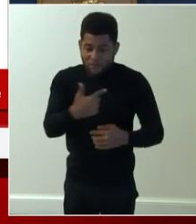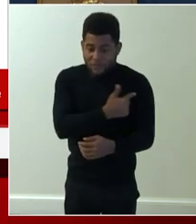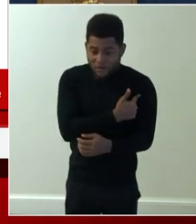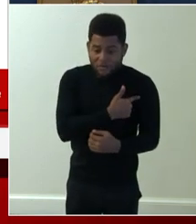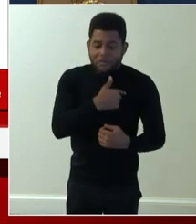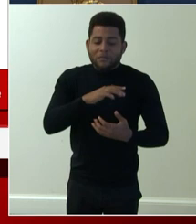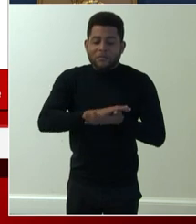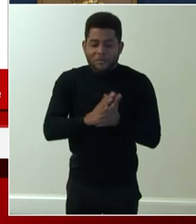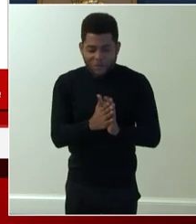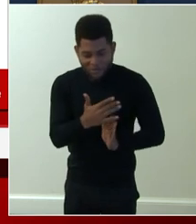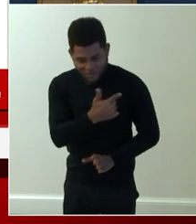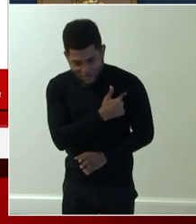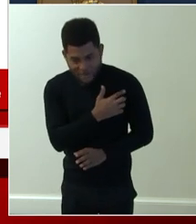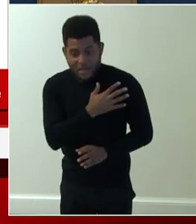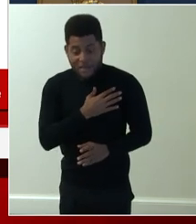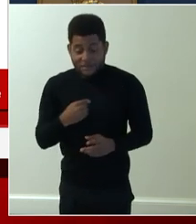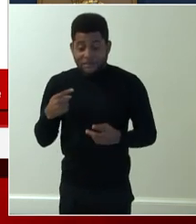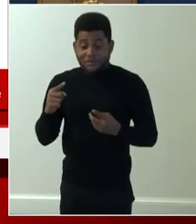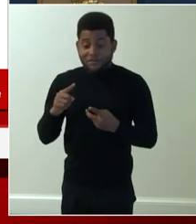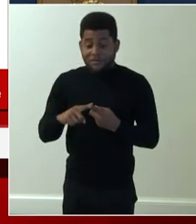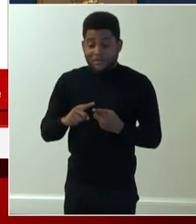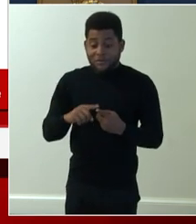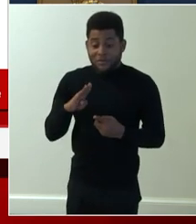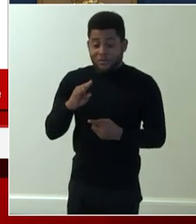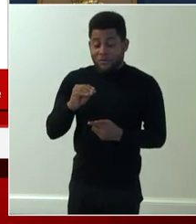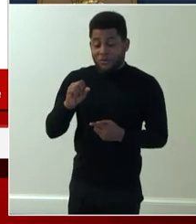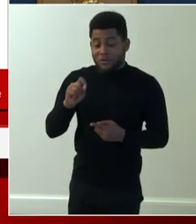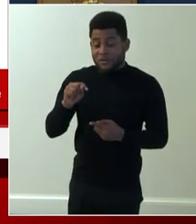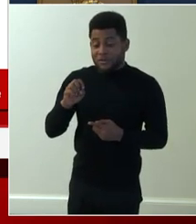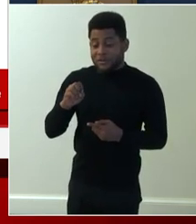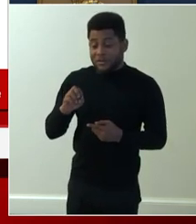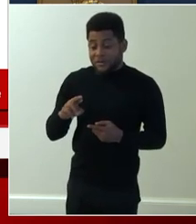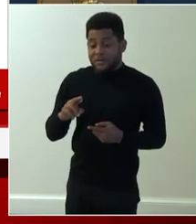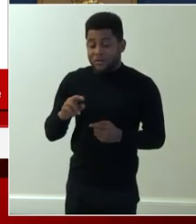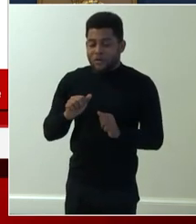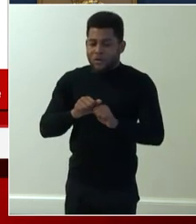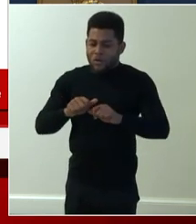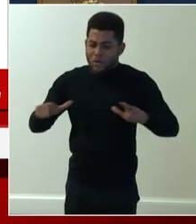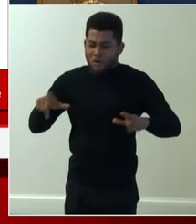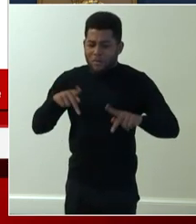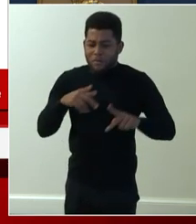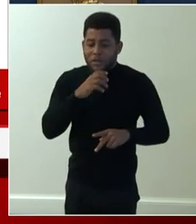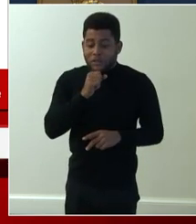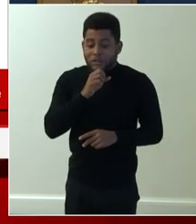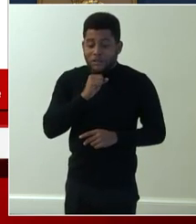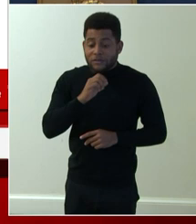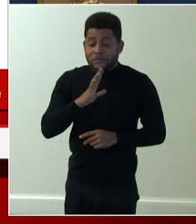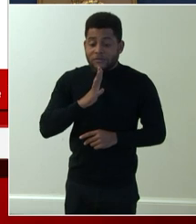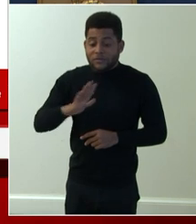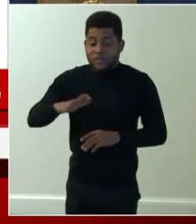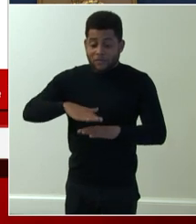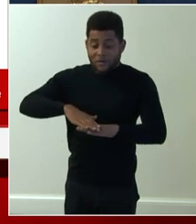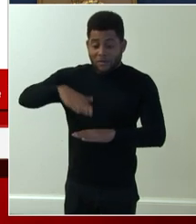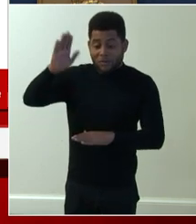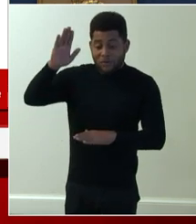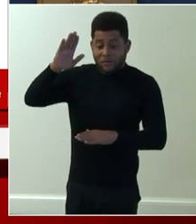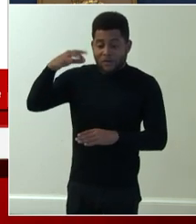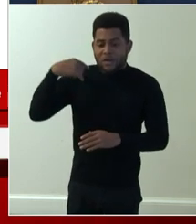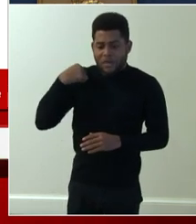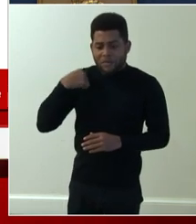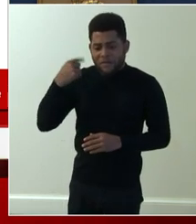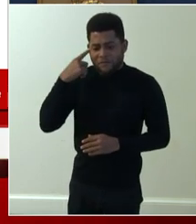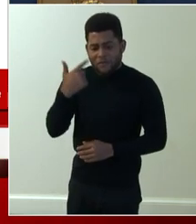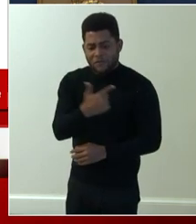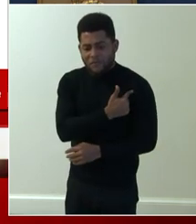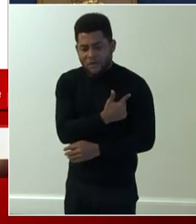So all people 5 and older are eligible for the vaccine. We have on DC Health's website